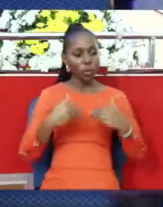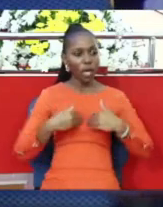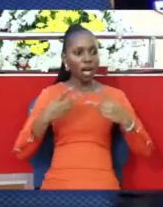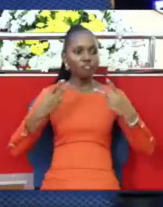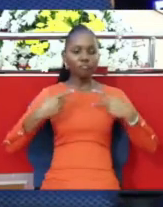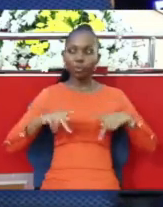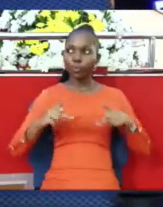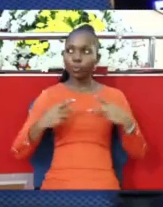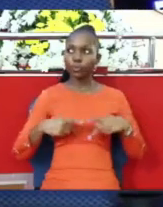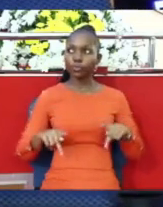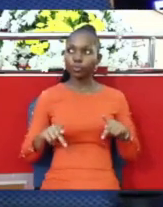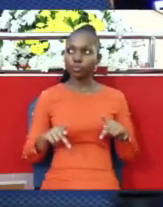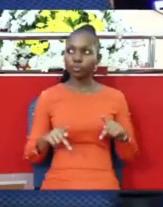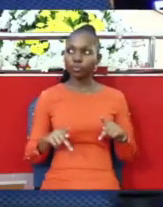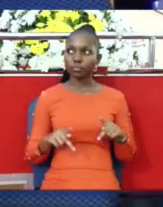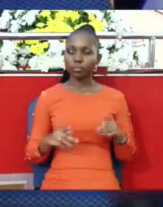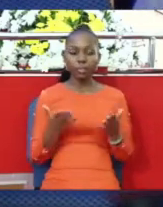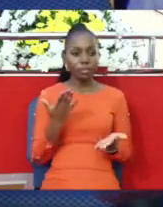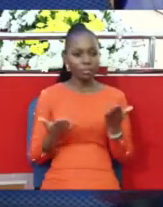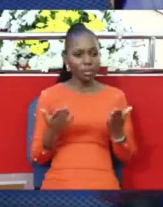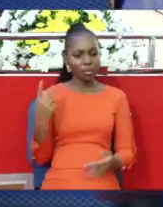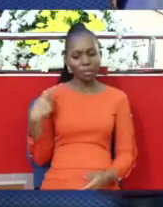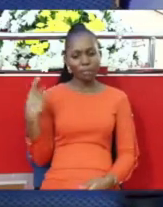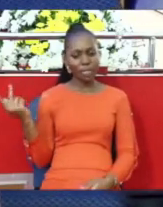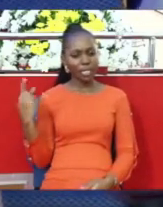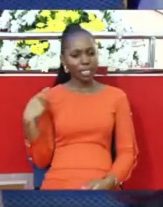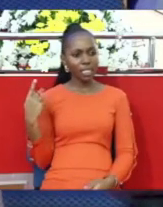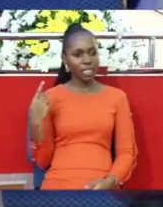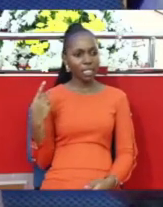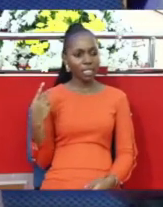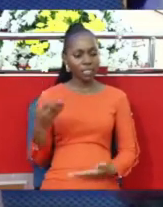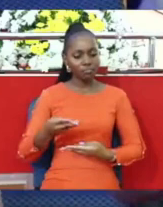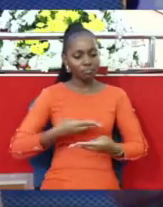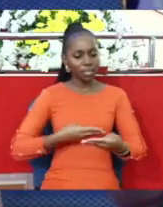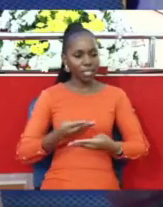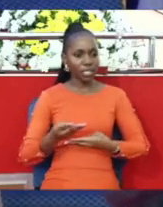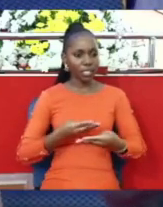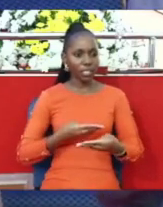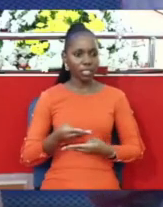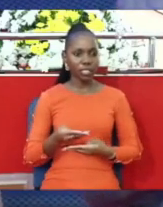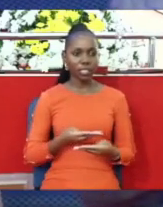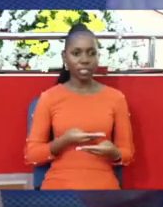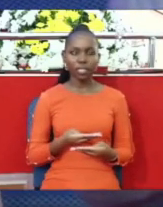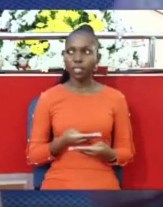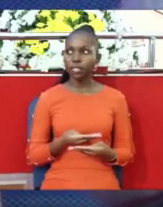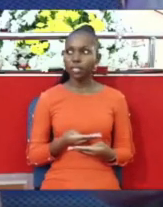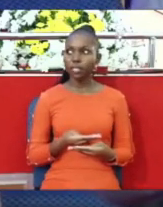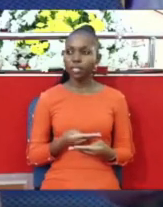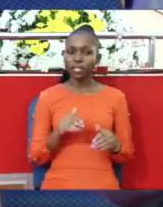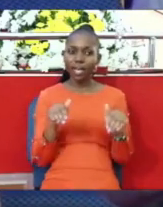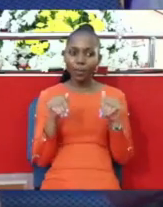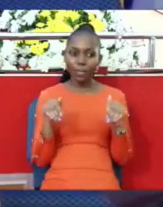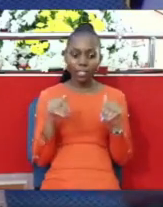Kuna watu. Maybe my partners in business. Pengine washirika wangu katika biashara. But the truth